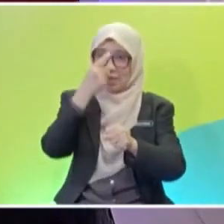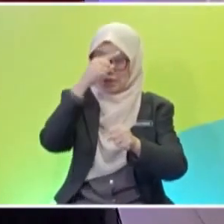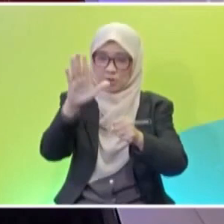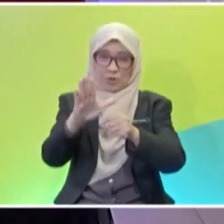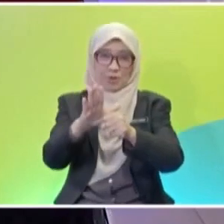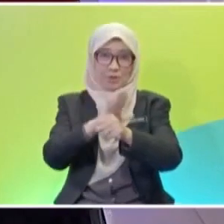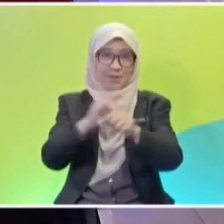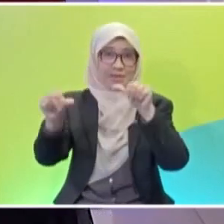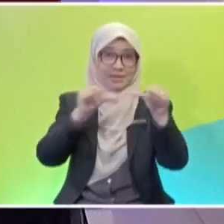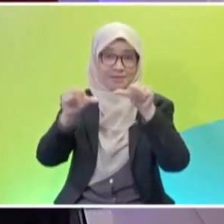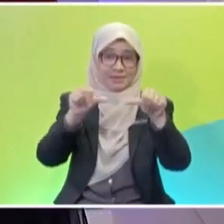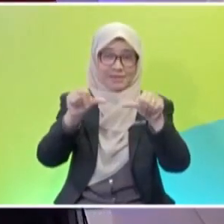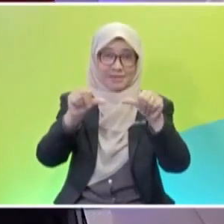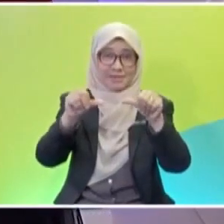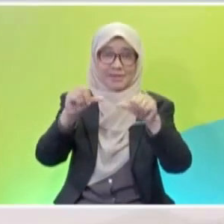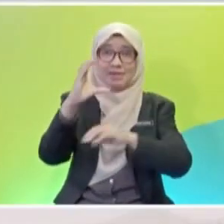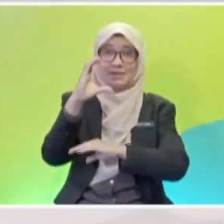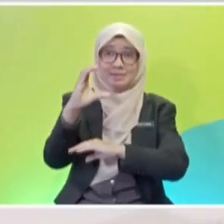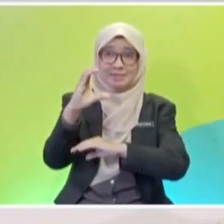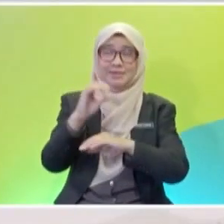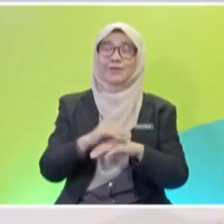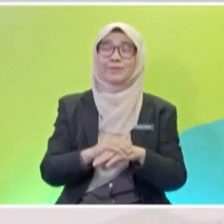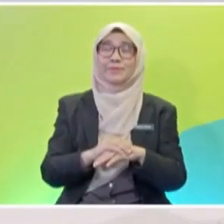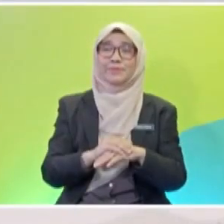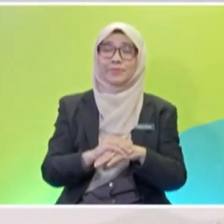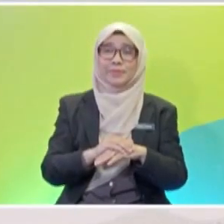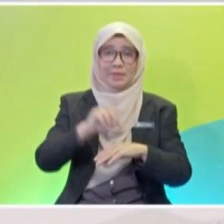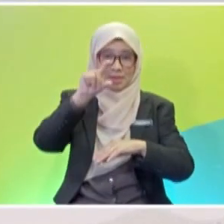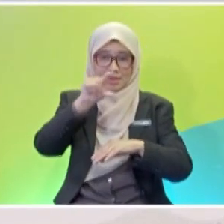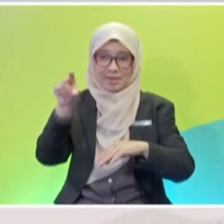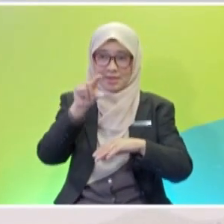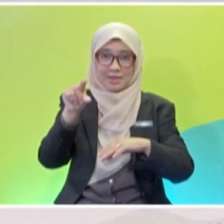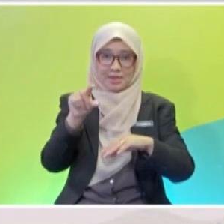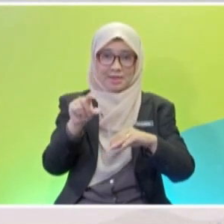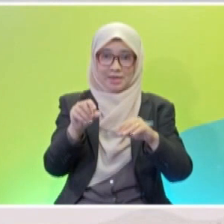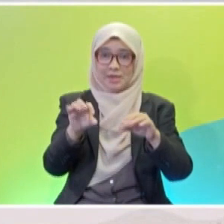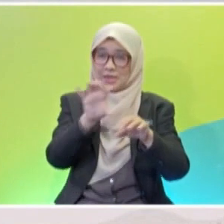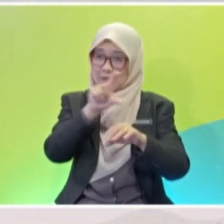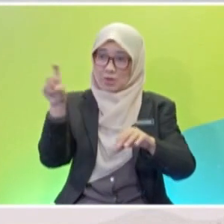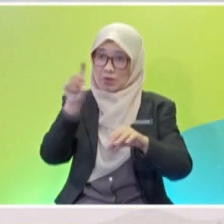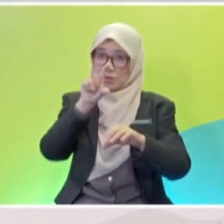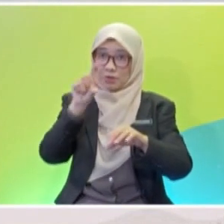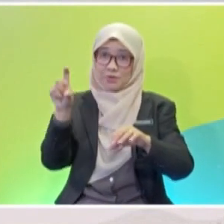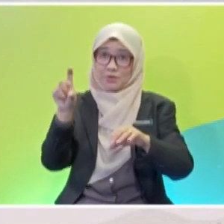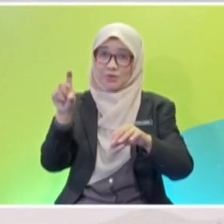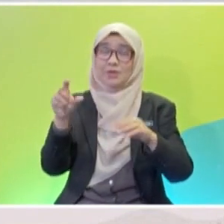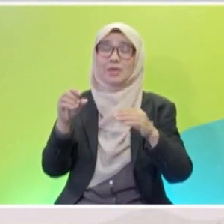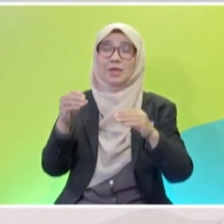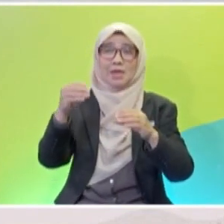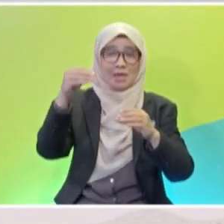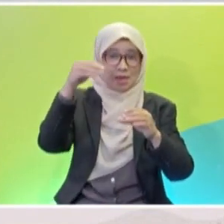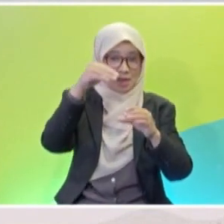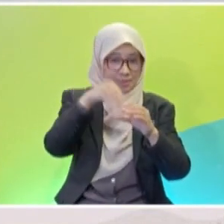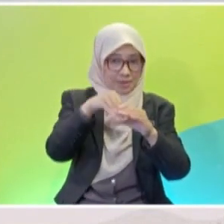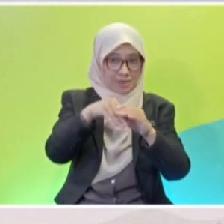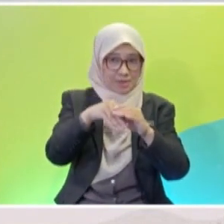okay, which is filling in the gaps in the five paragraphs in the text. Okay, so read